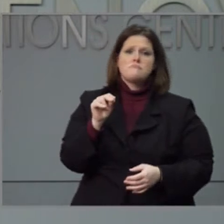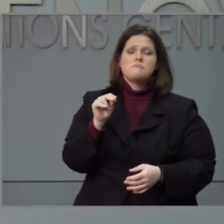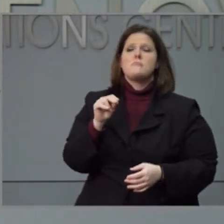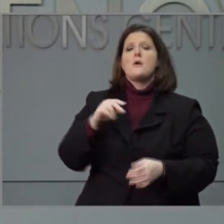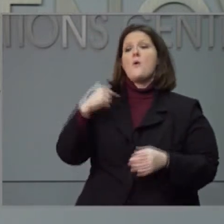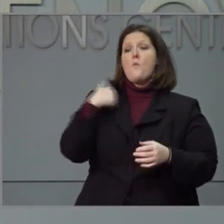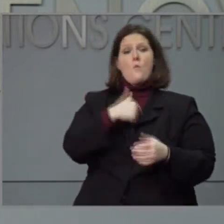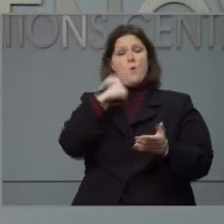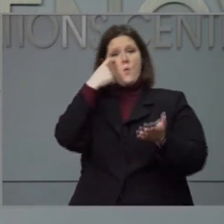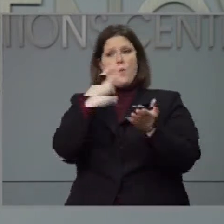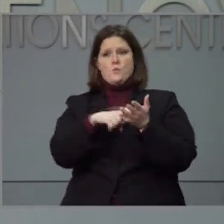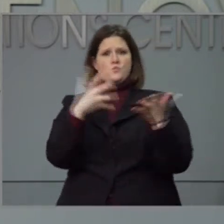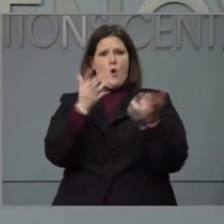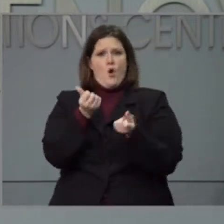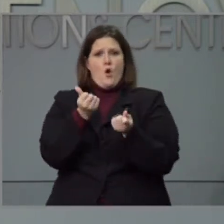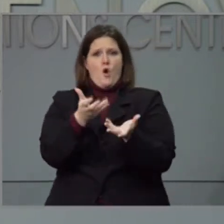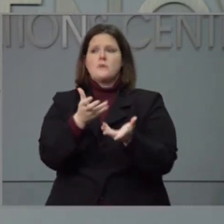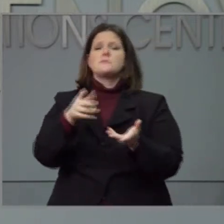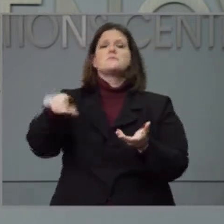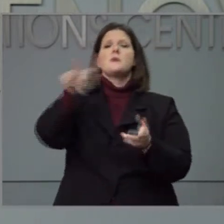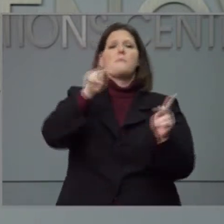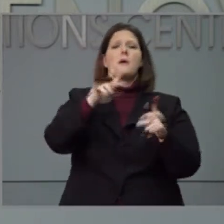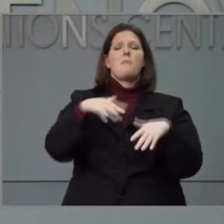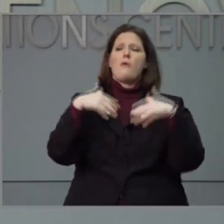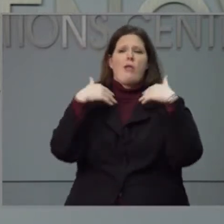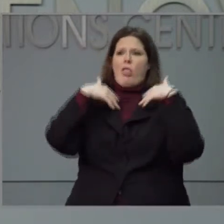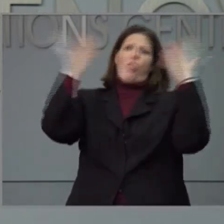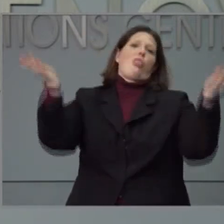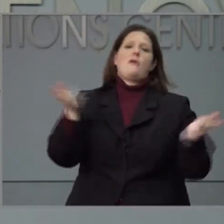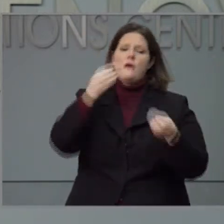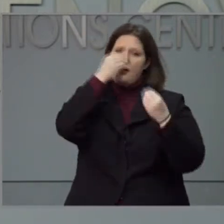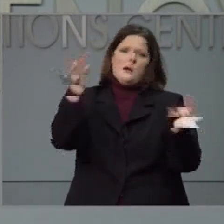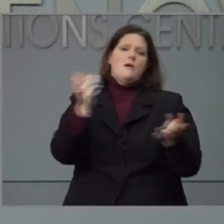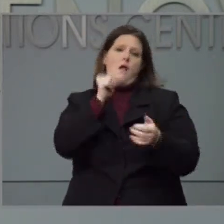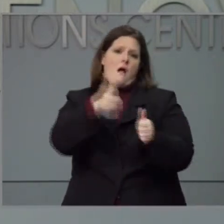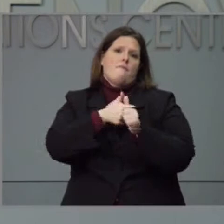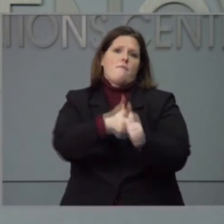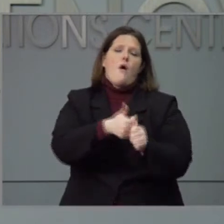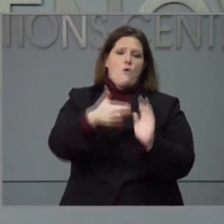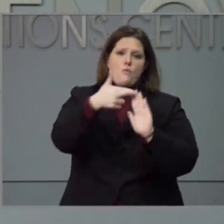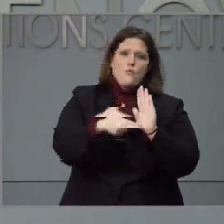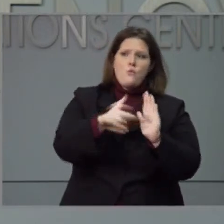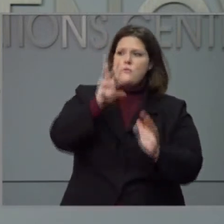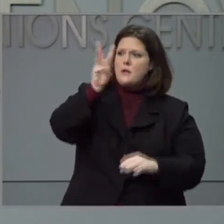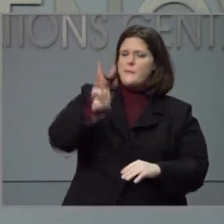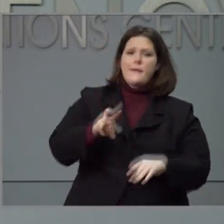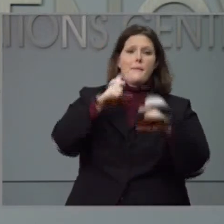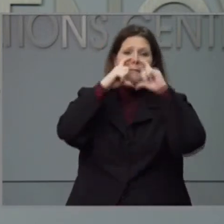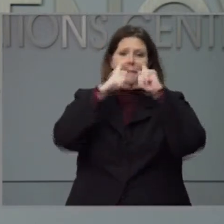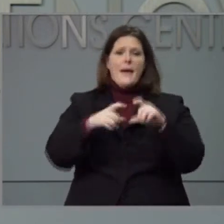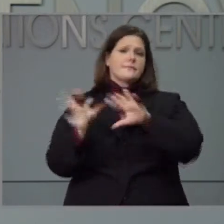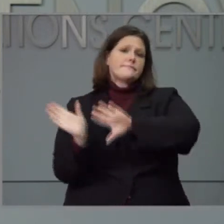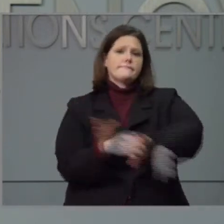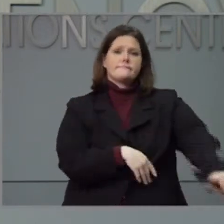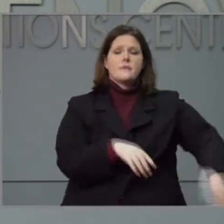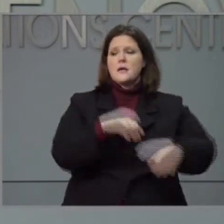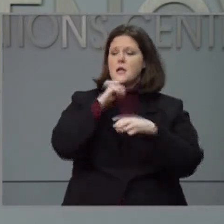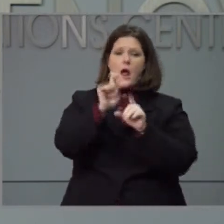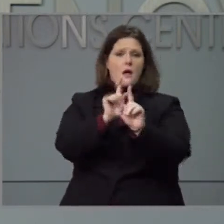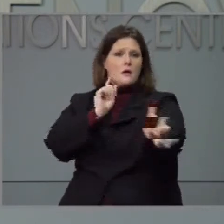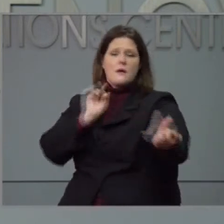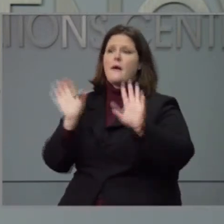are things when people are not following the 3 Ws, when you're not wearing a mask and you're not social distancing. Often those can be